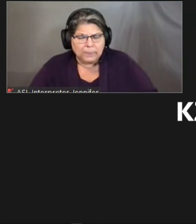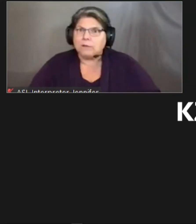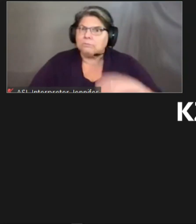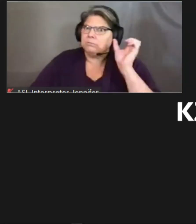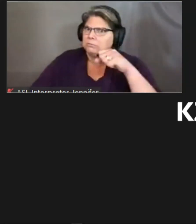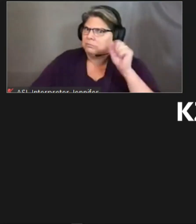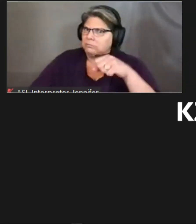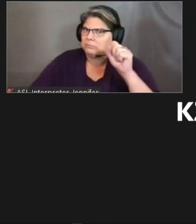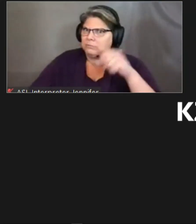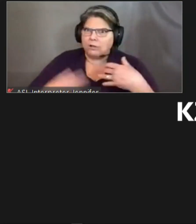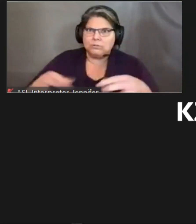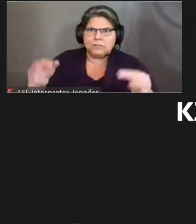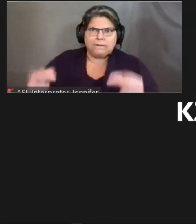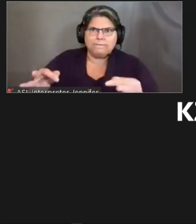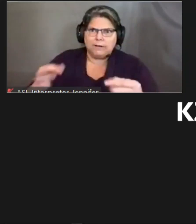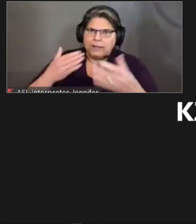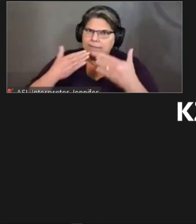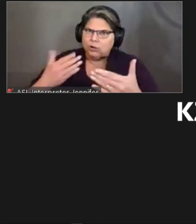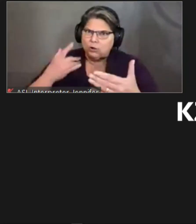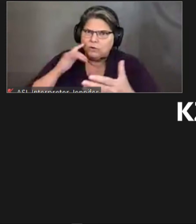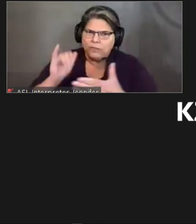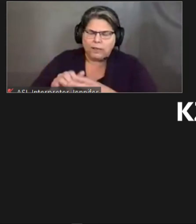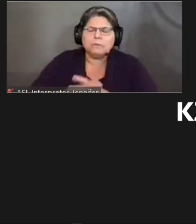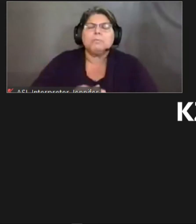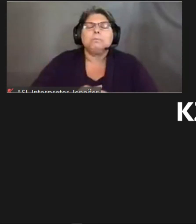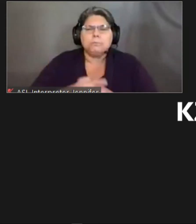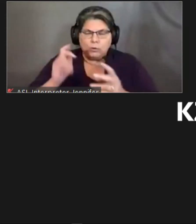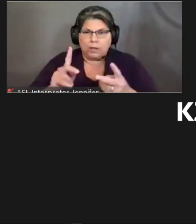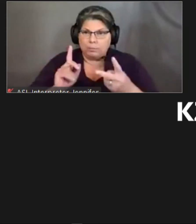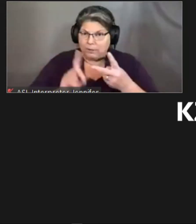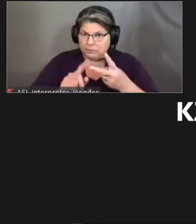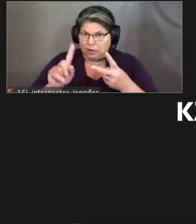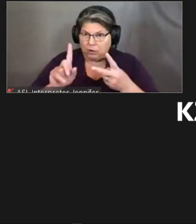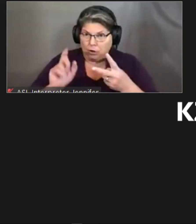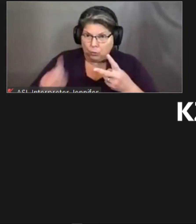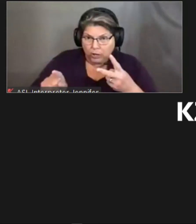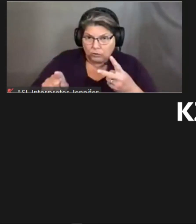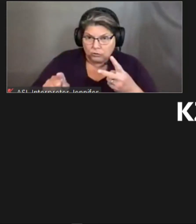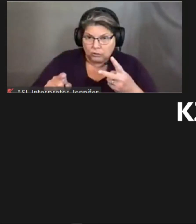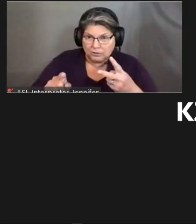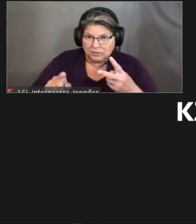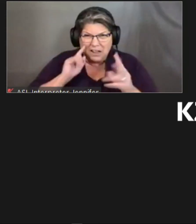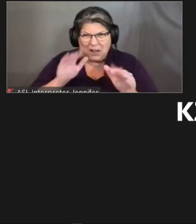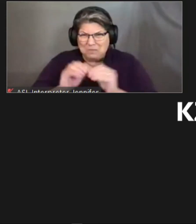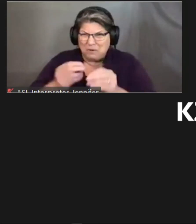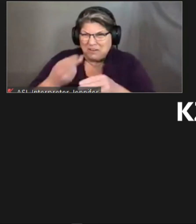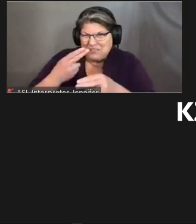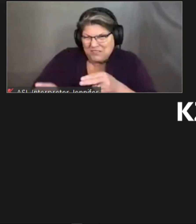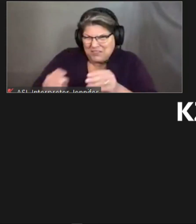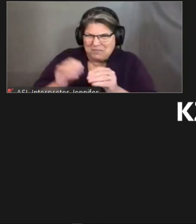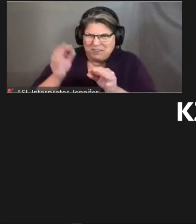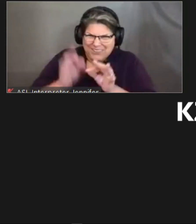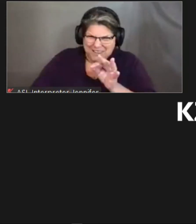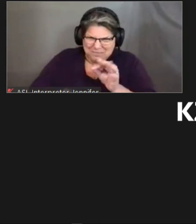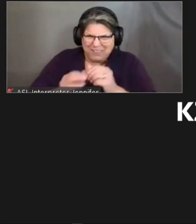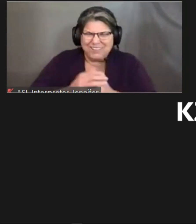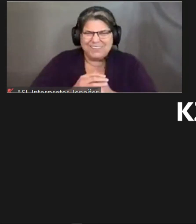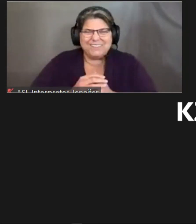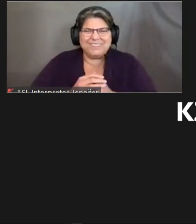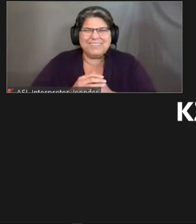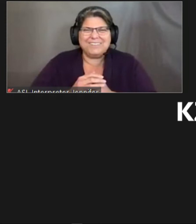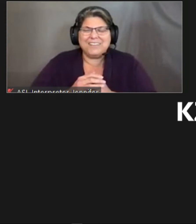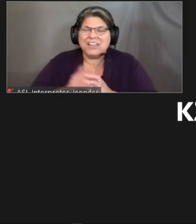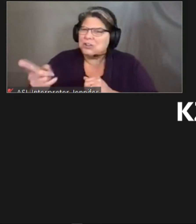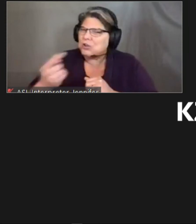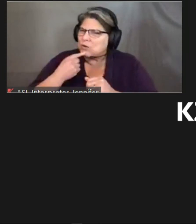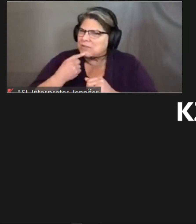Yes, absolutely. Thank you for that. Okay, and my next question hopefully is shorter and simpler. You said that you're going